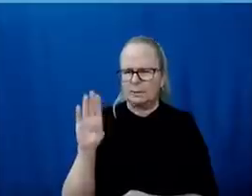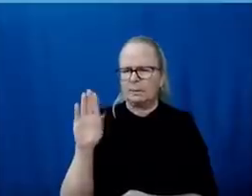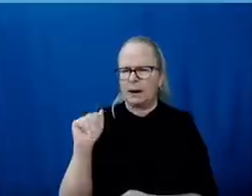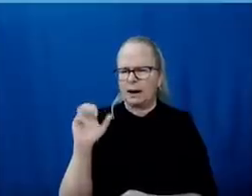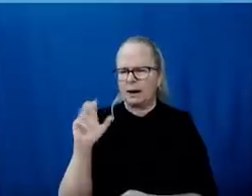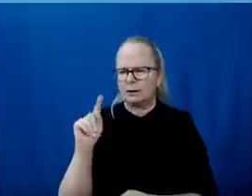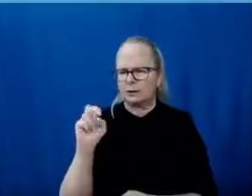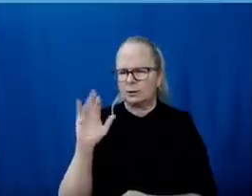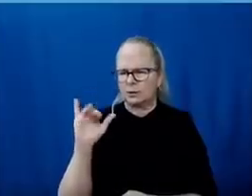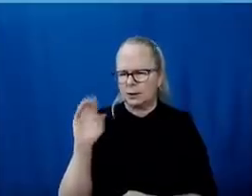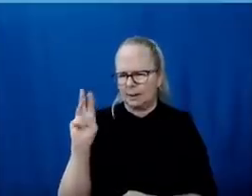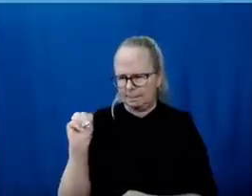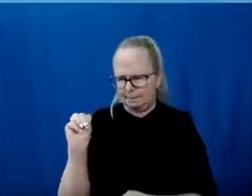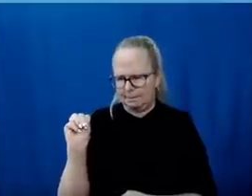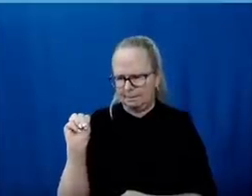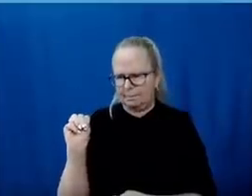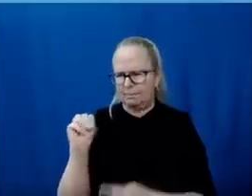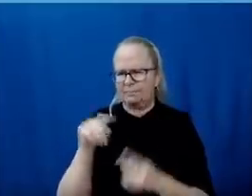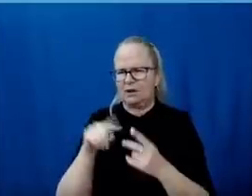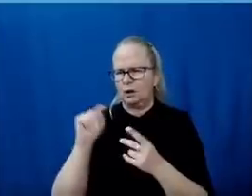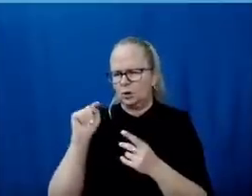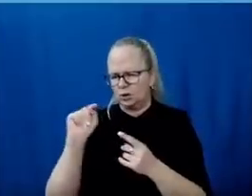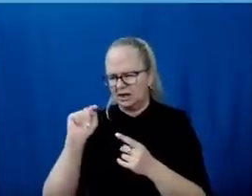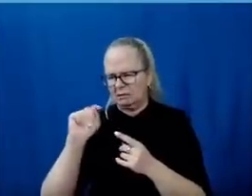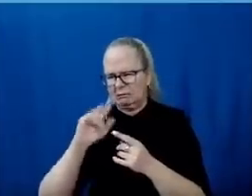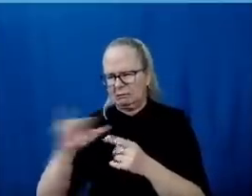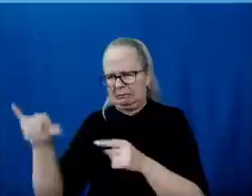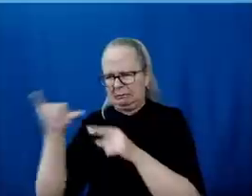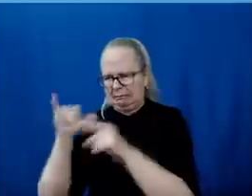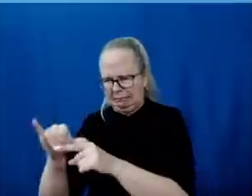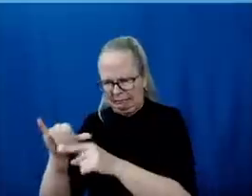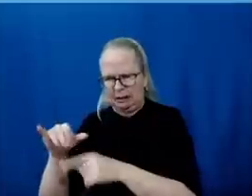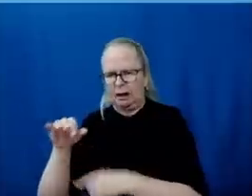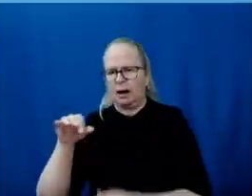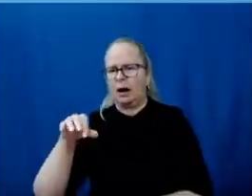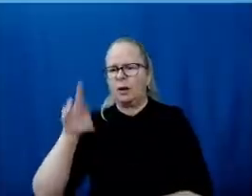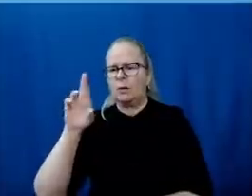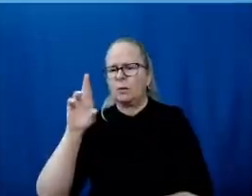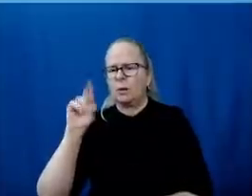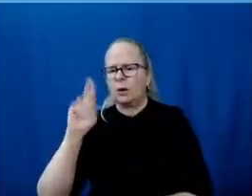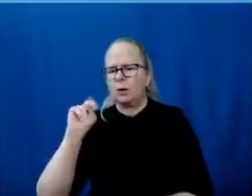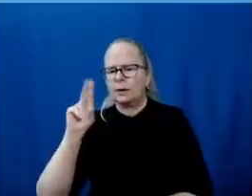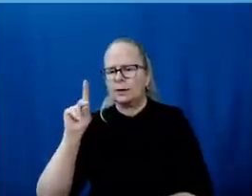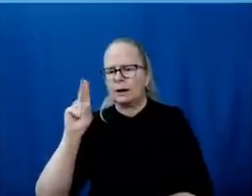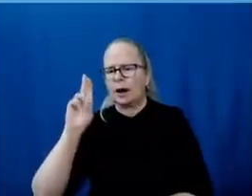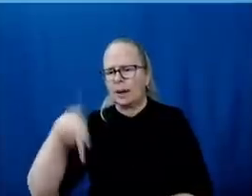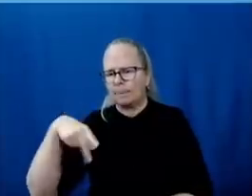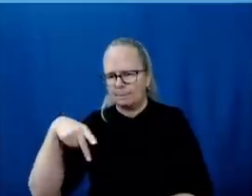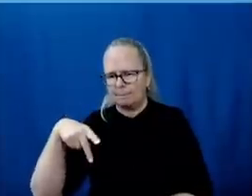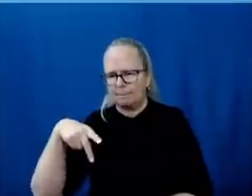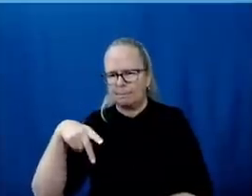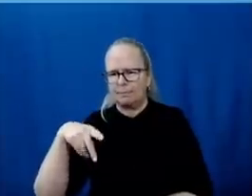agrobacterium tumefaciens to make this Roundup Ready canola.